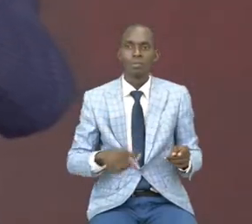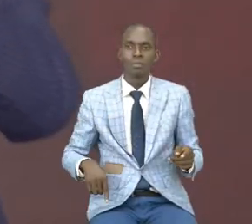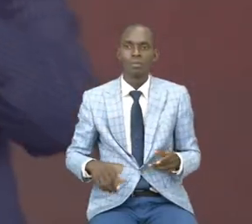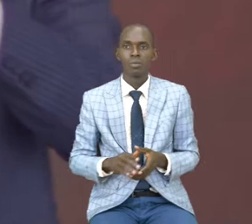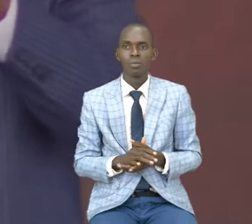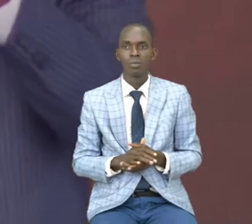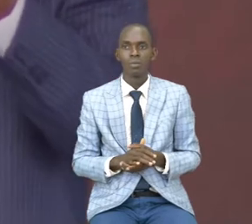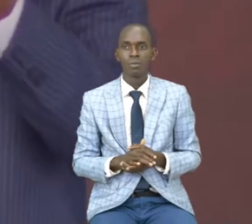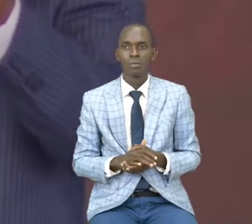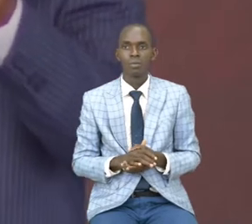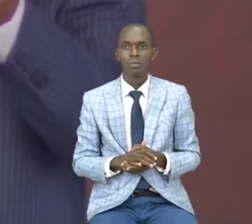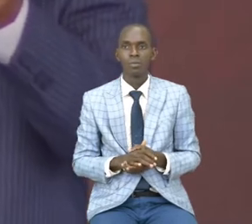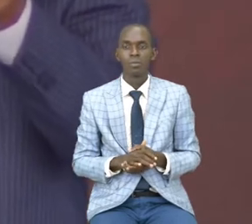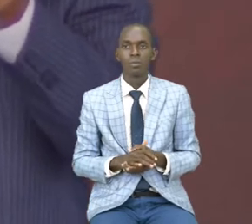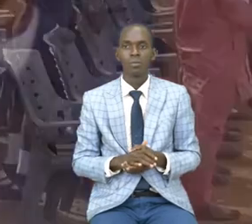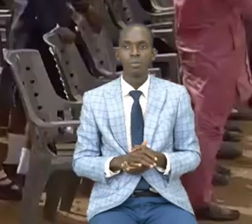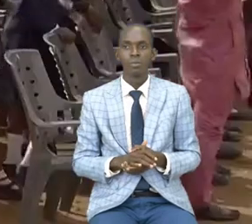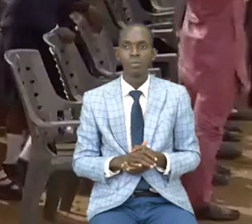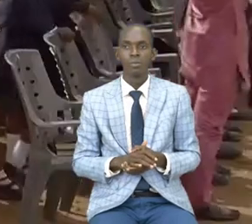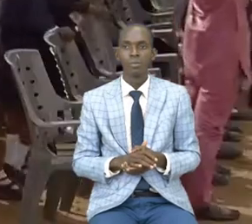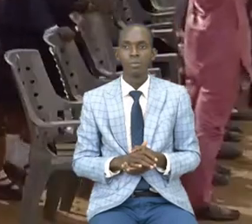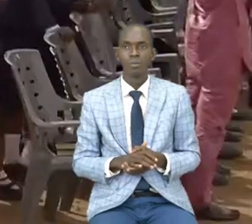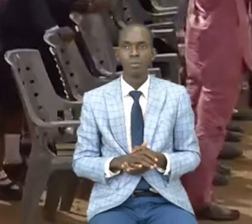Sunday, hallelujah.